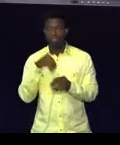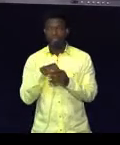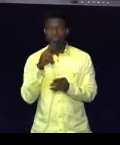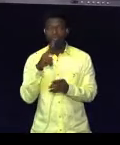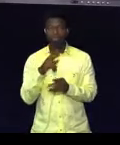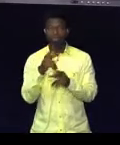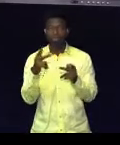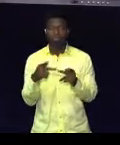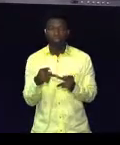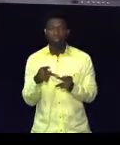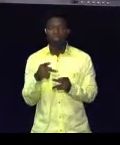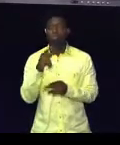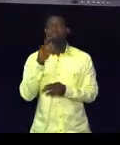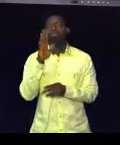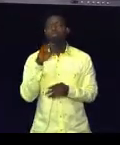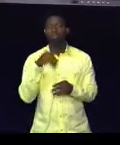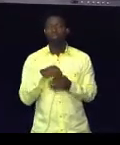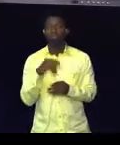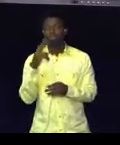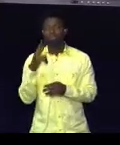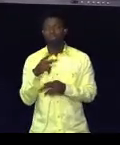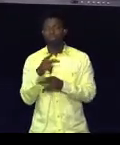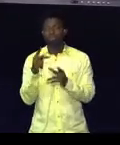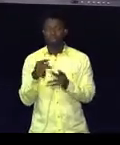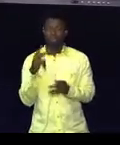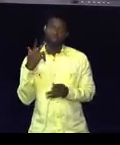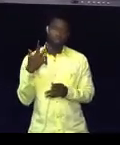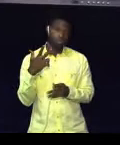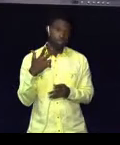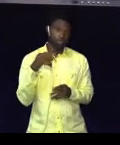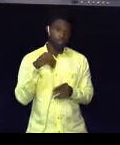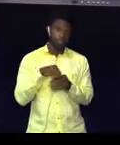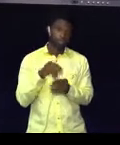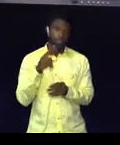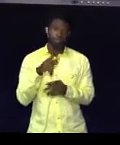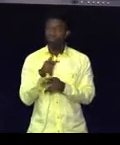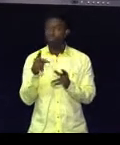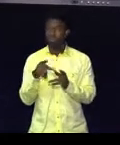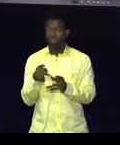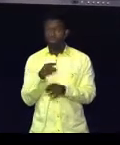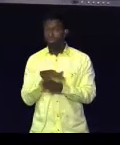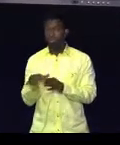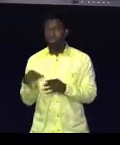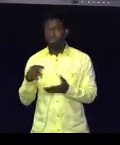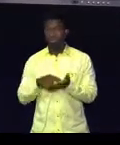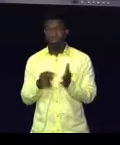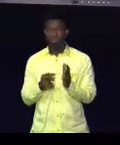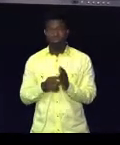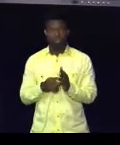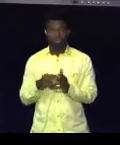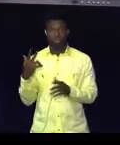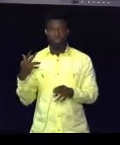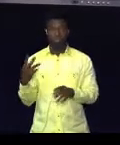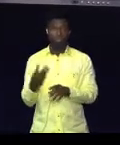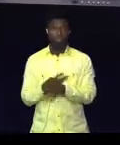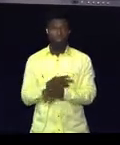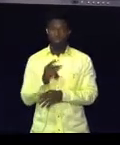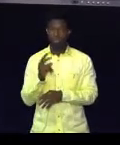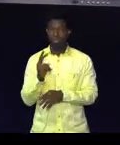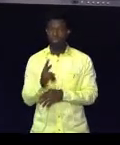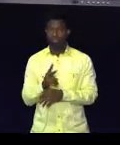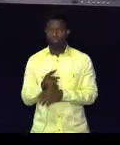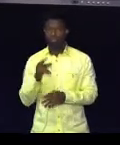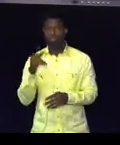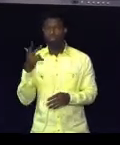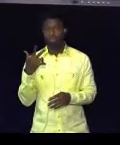places, 3 in 2 places, 5 in 2 places. And mind you, 3 in 2 places, 3 with the power of 2 is not 3 times 2, so it's not 6.